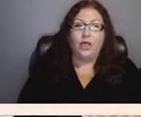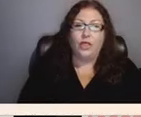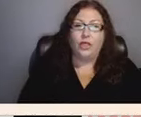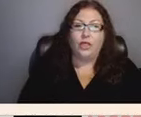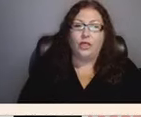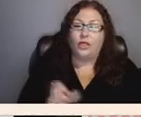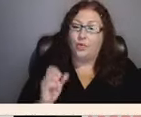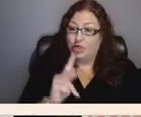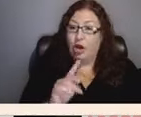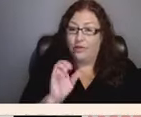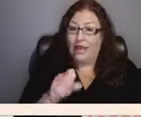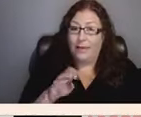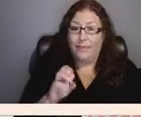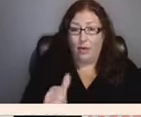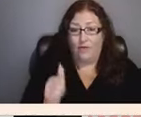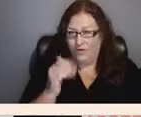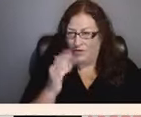is interesting because,